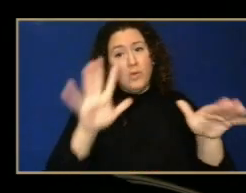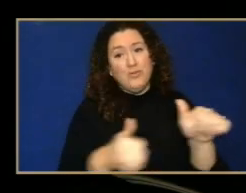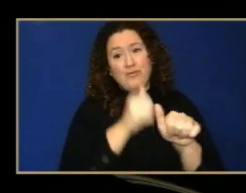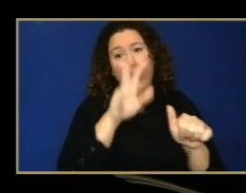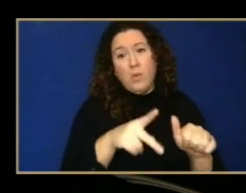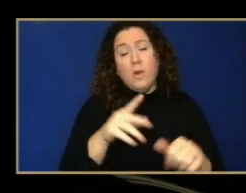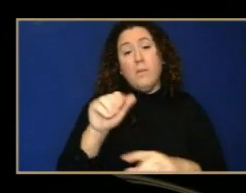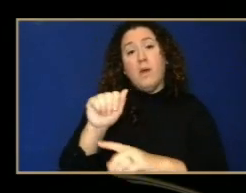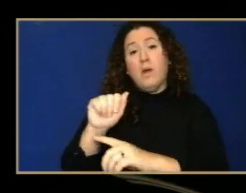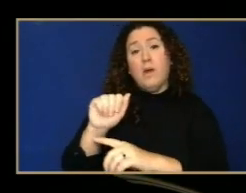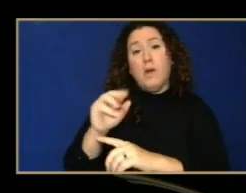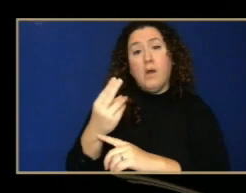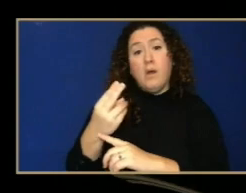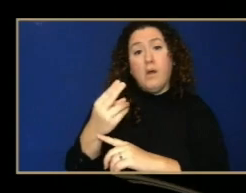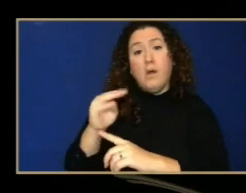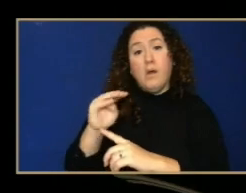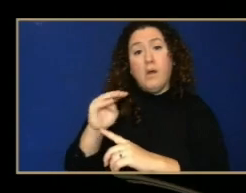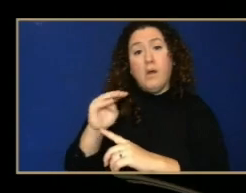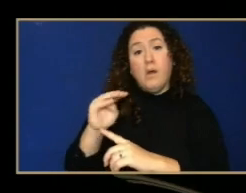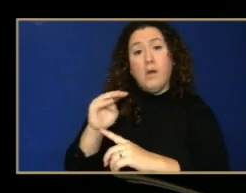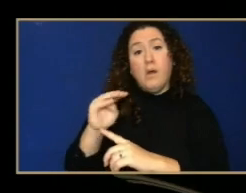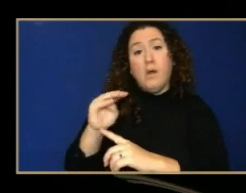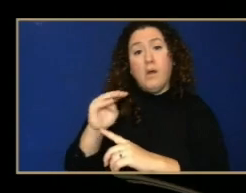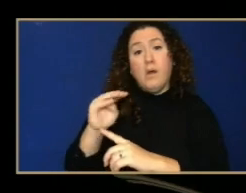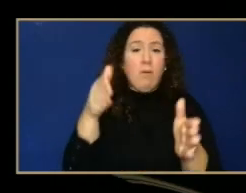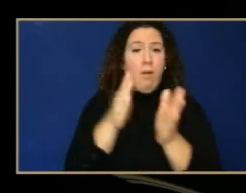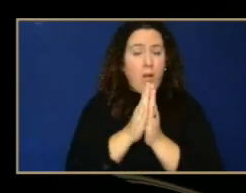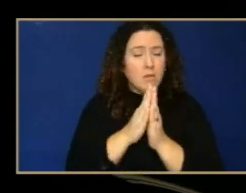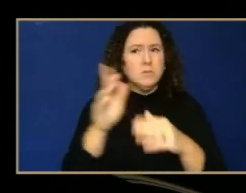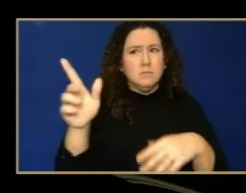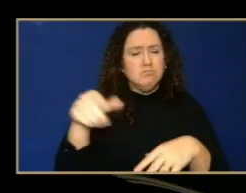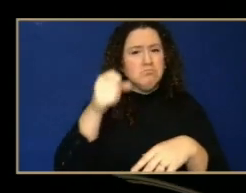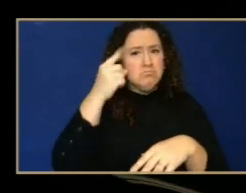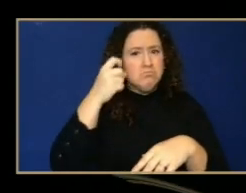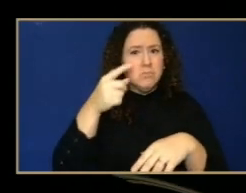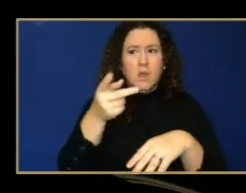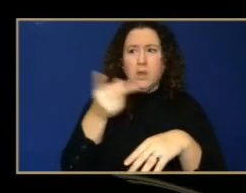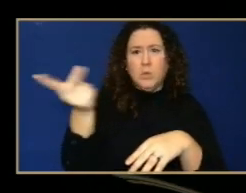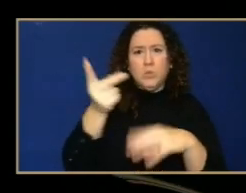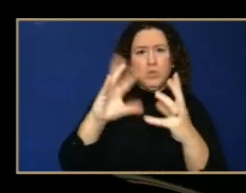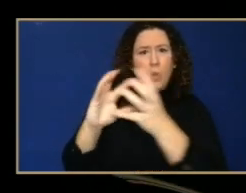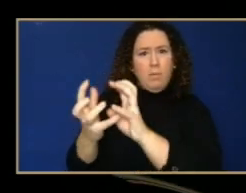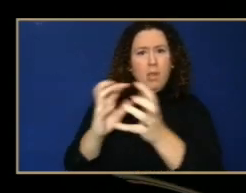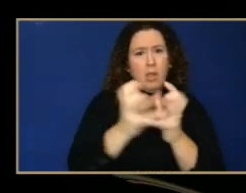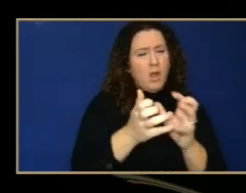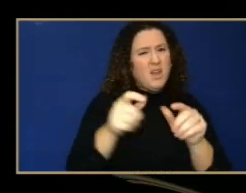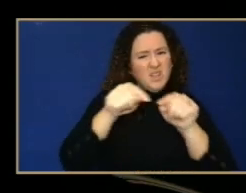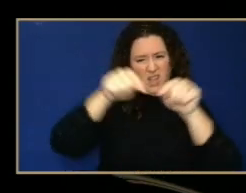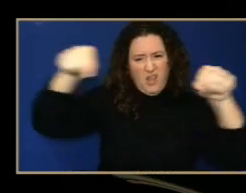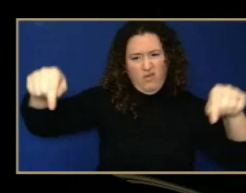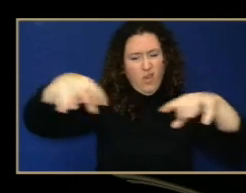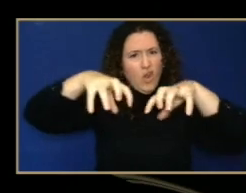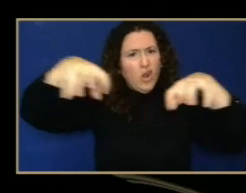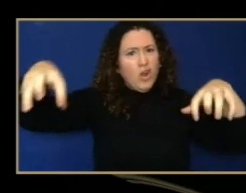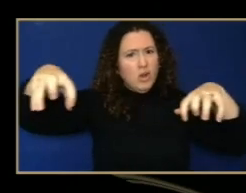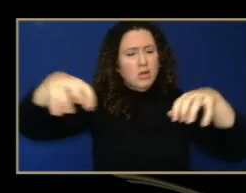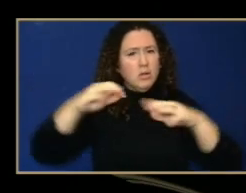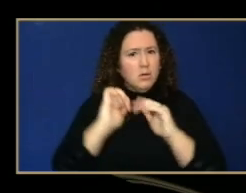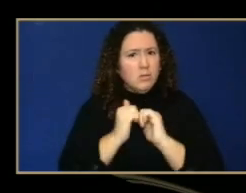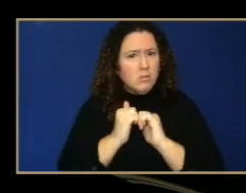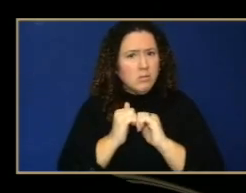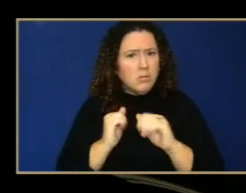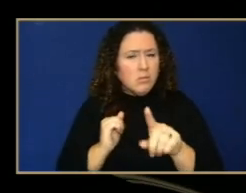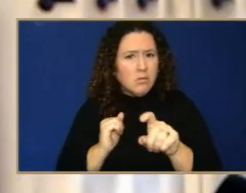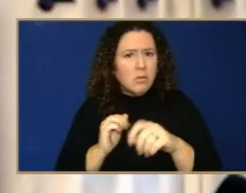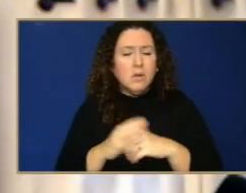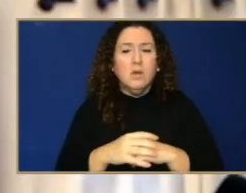be the distance between Jupiter and Saturn at the time of this great conjunction? So they're still 600 million kilometers